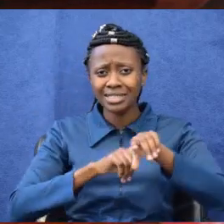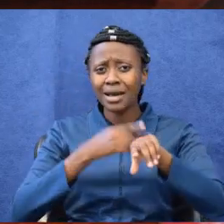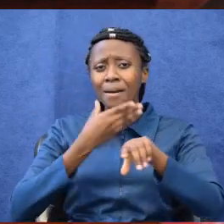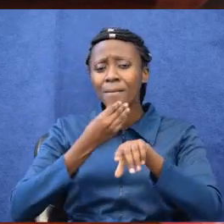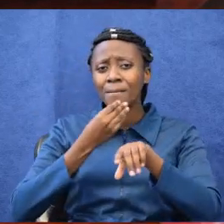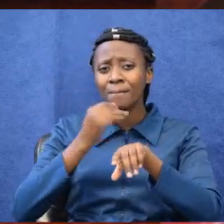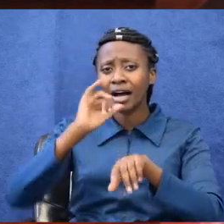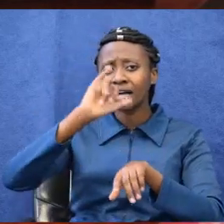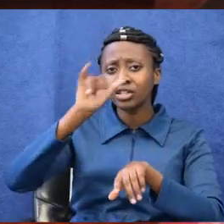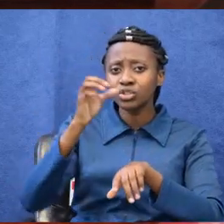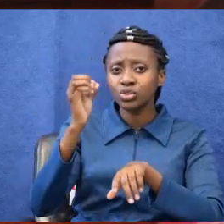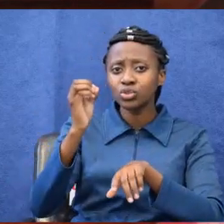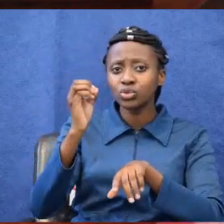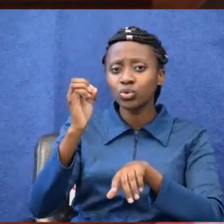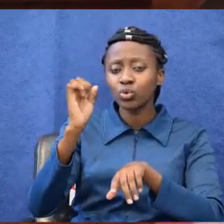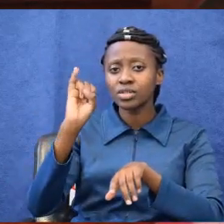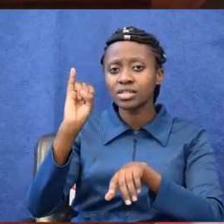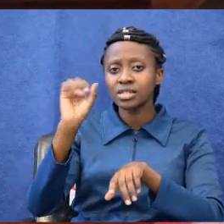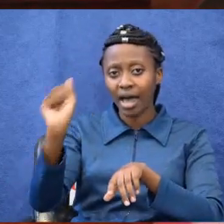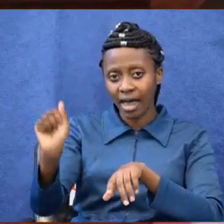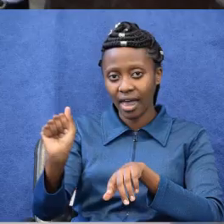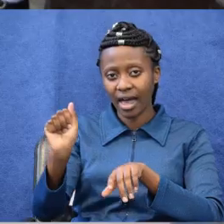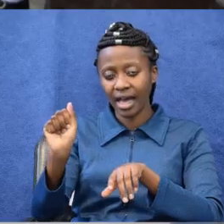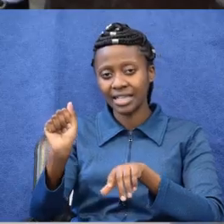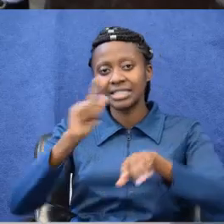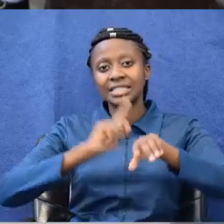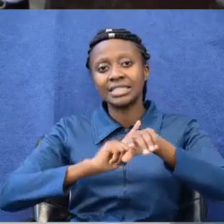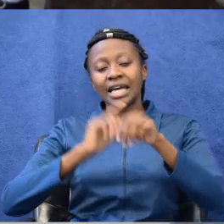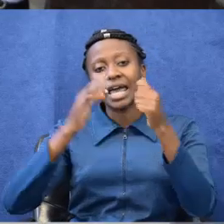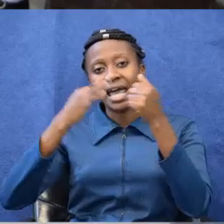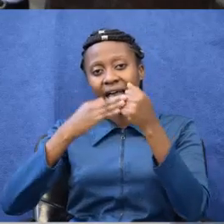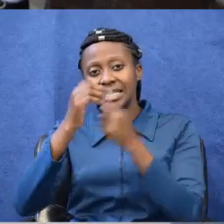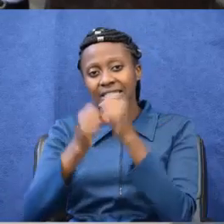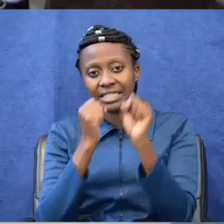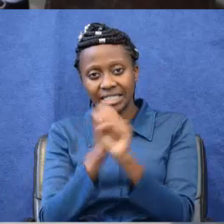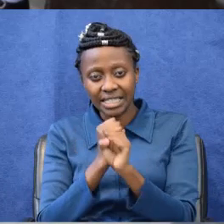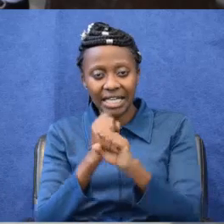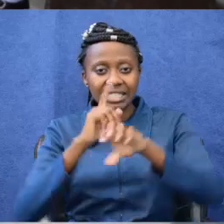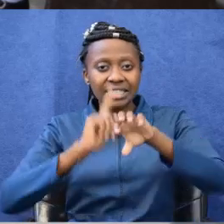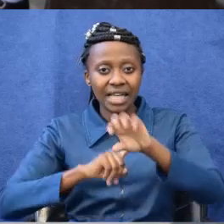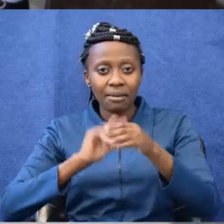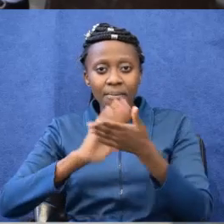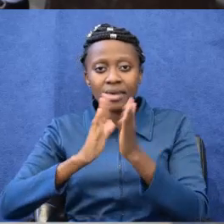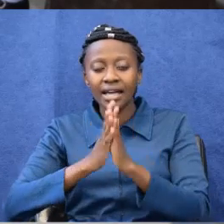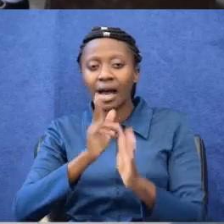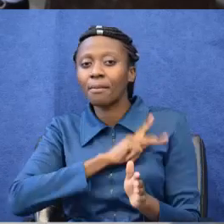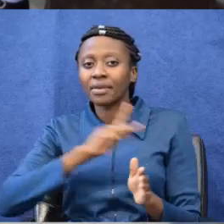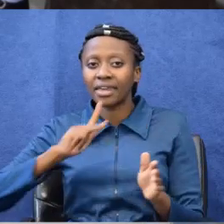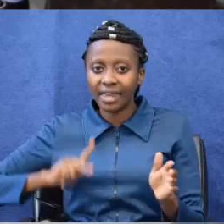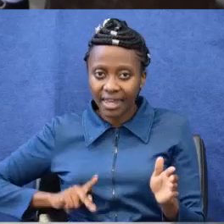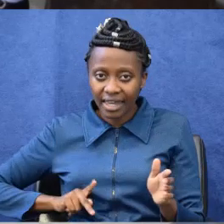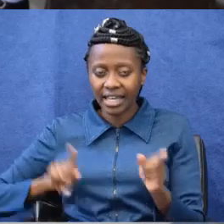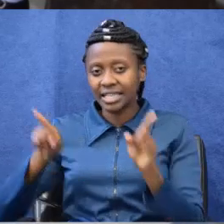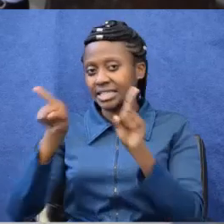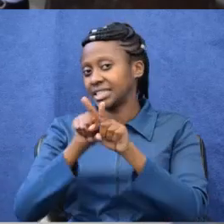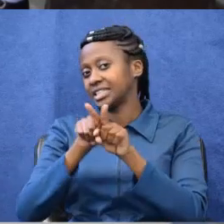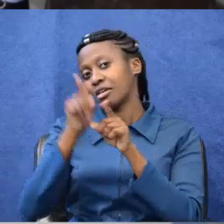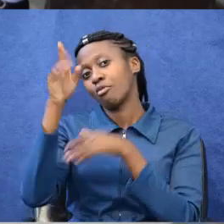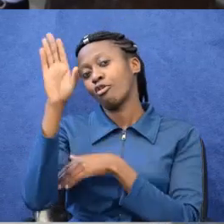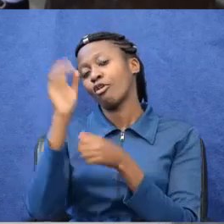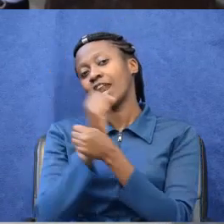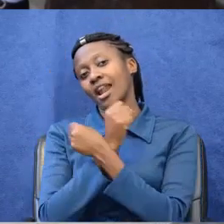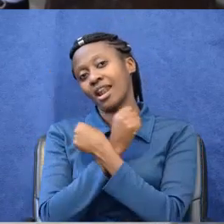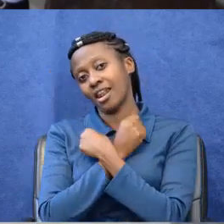only 8 years old when he became a king. He became a loved vessel by the